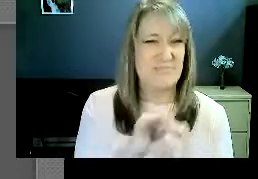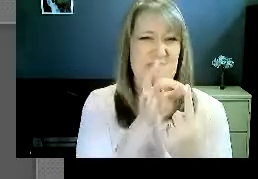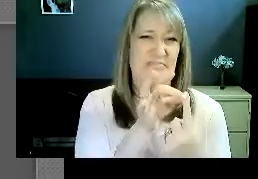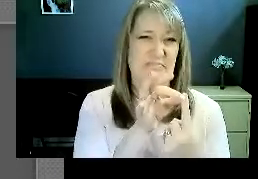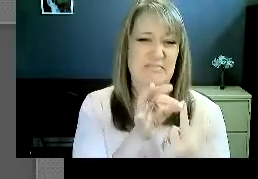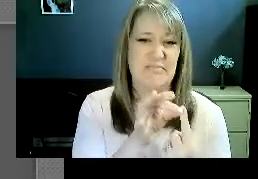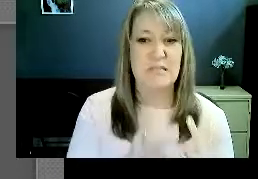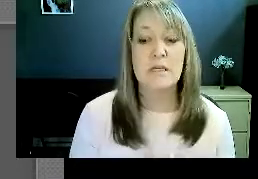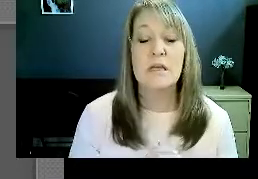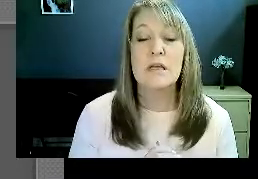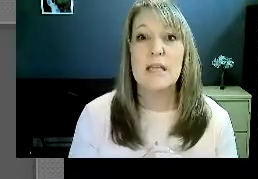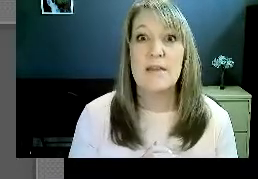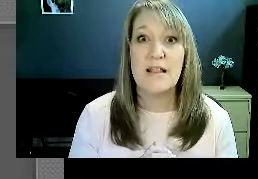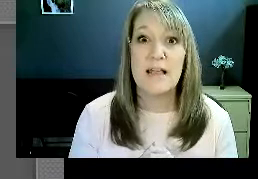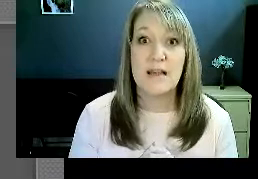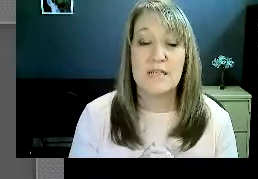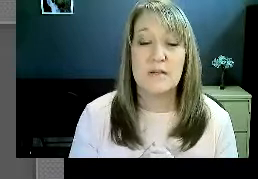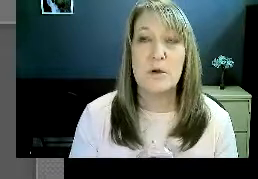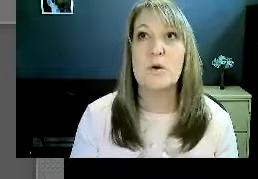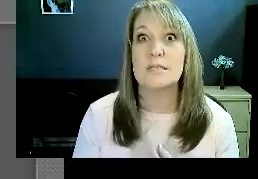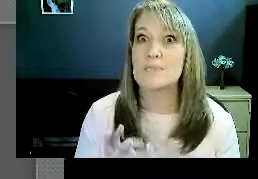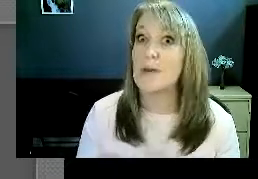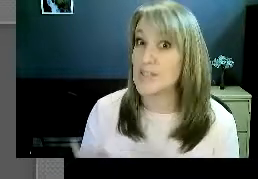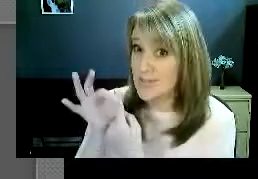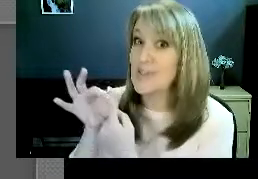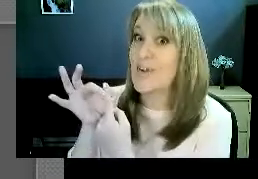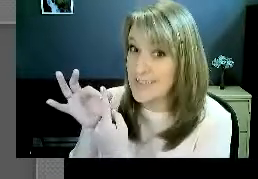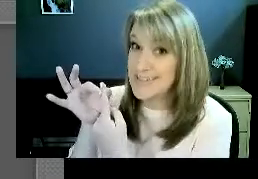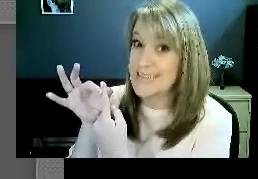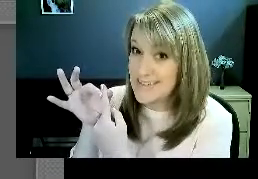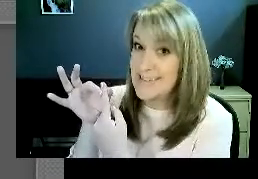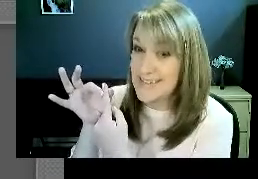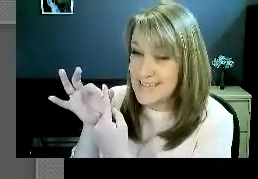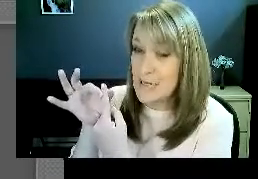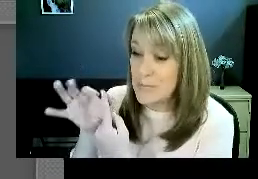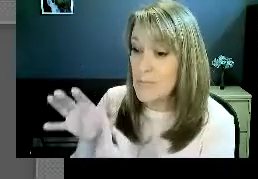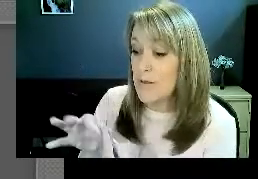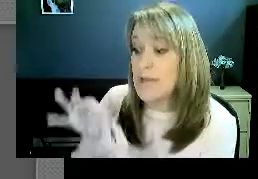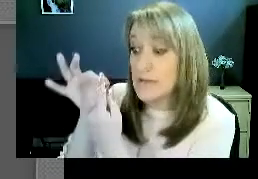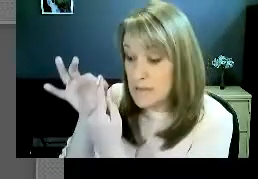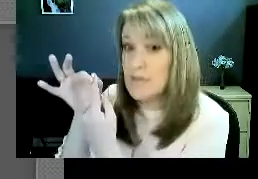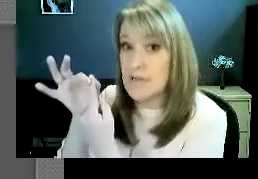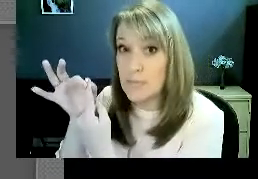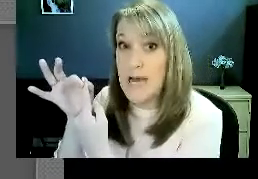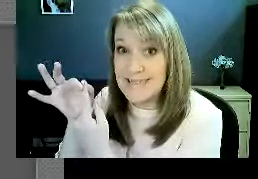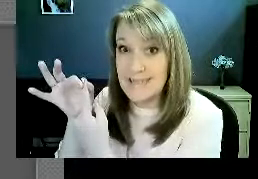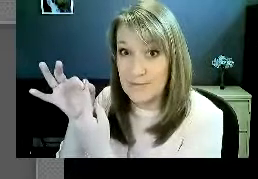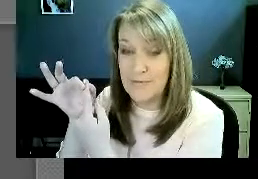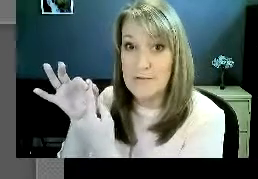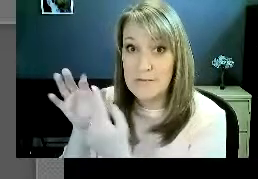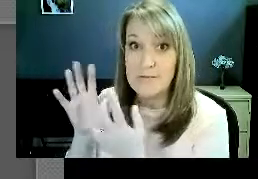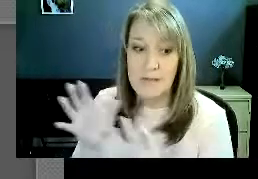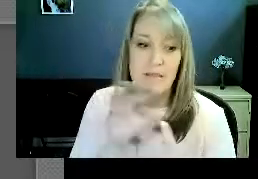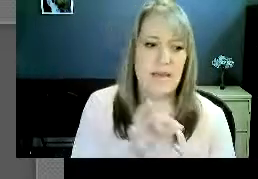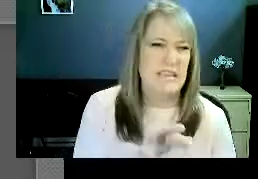chocolate. If I like ice cream, oh, especially chocolate, it's going to be more like a